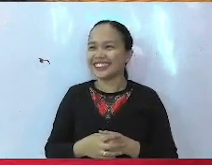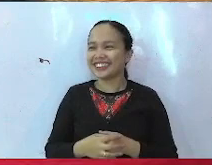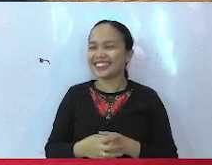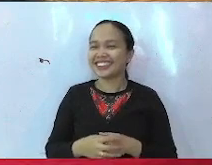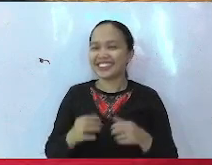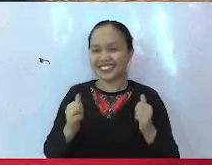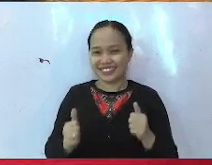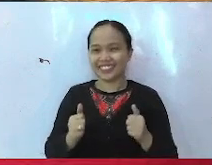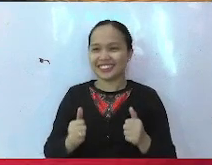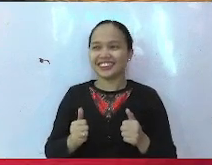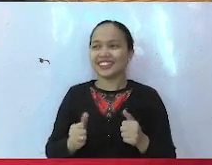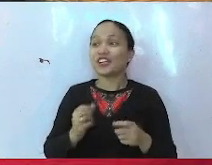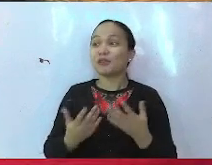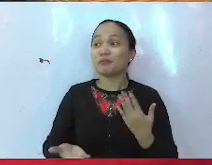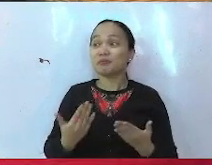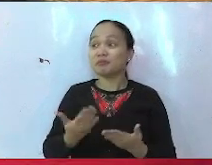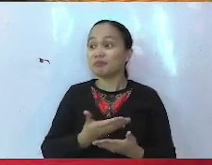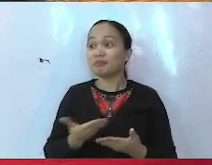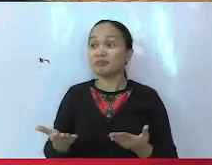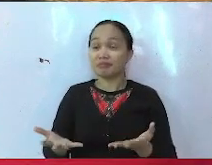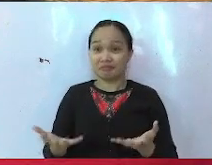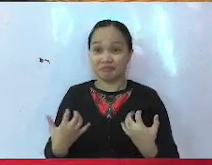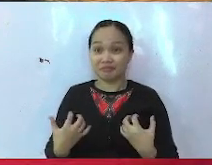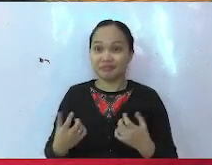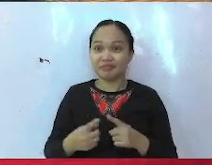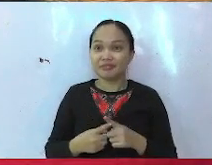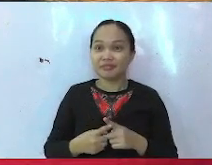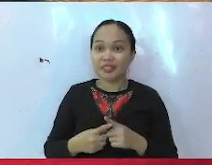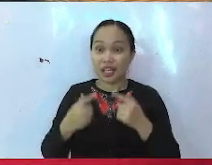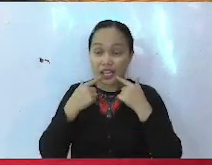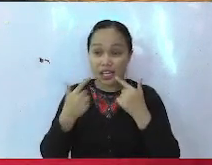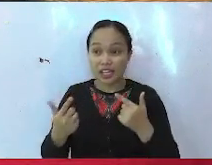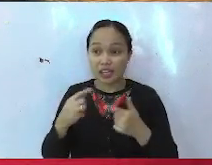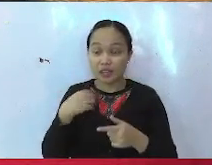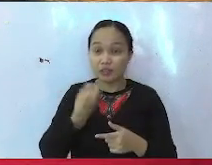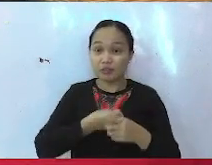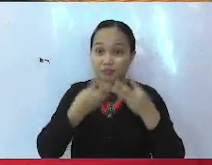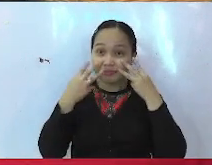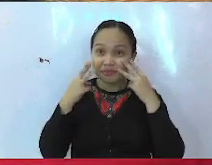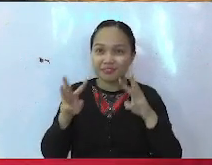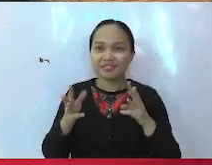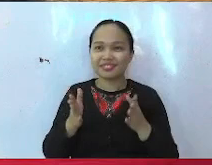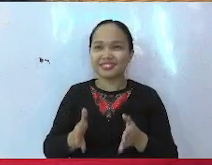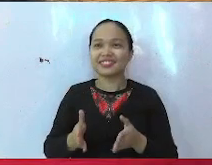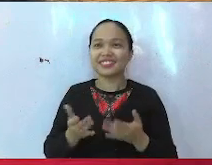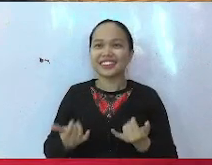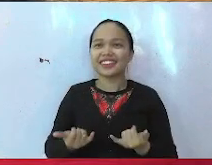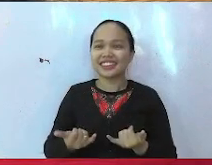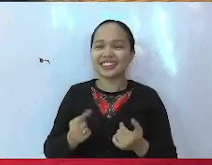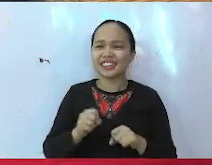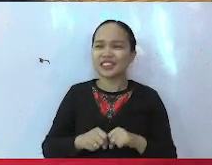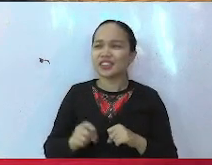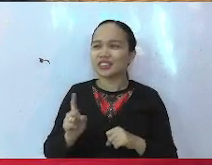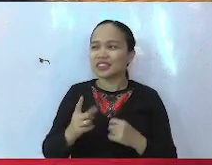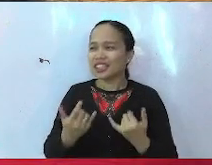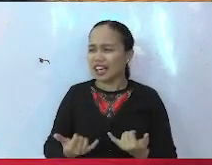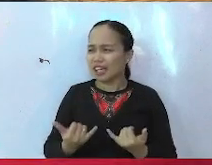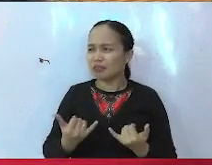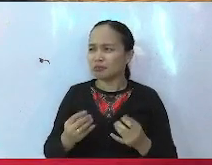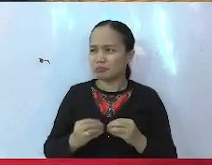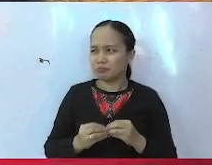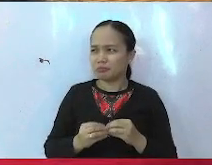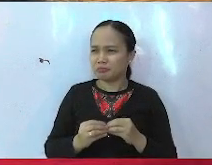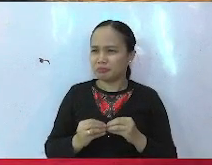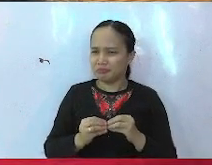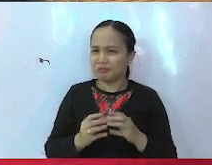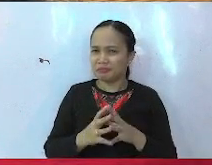Alright, well, maybe you wanted to greet our viewers. So Brother Spencer tried to greet our viewers. And of course, this will be watched worldwide.